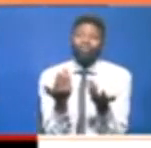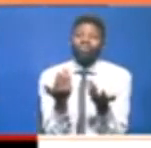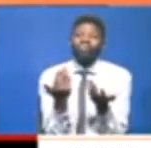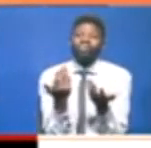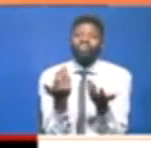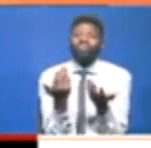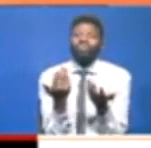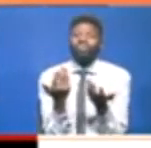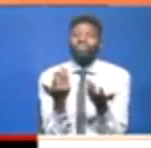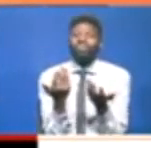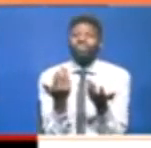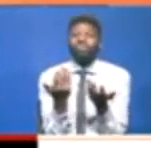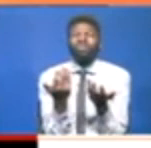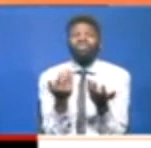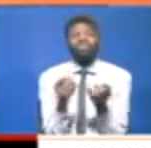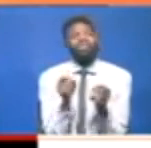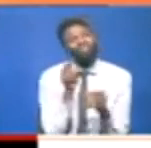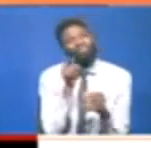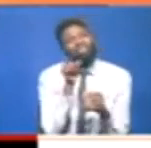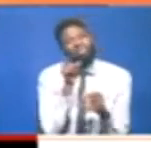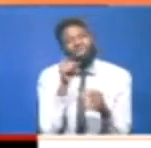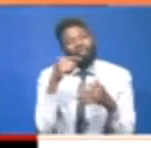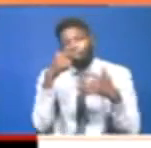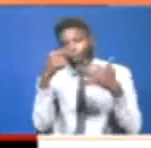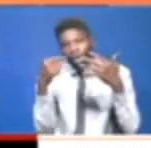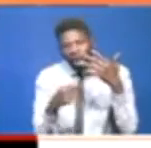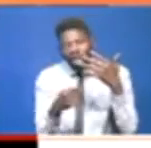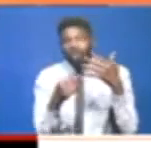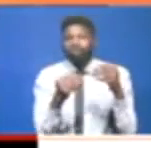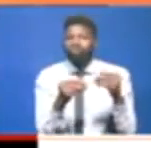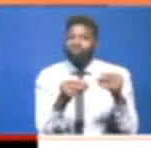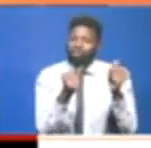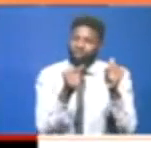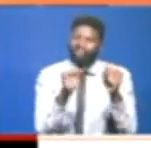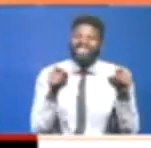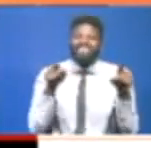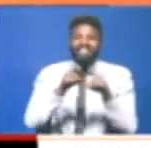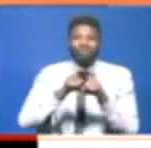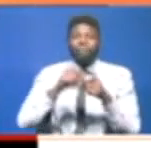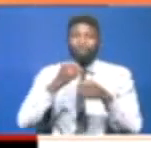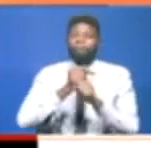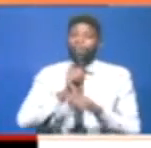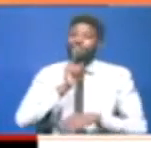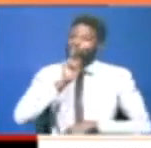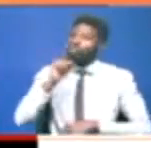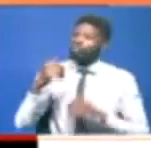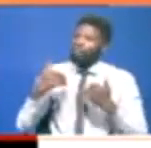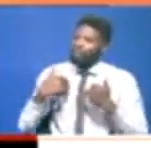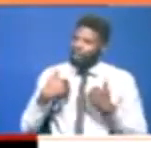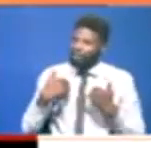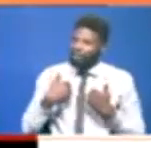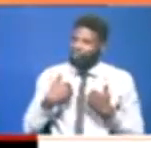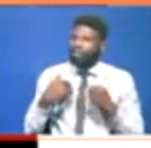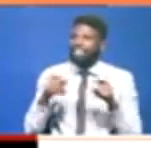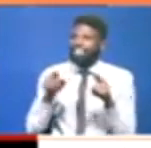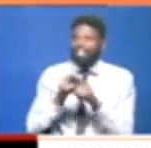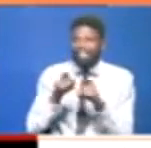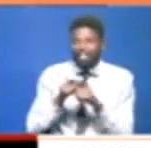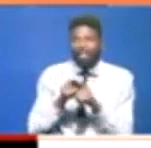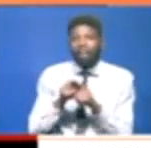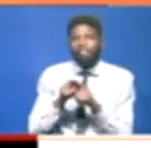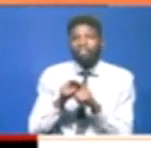deal with all these and at the same time ensure that you also have other votes for economic